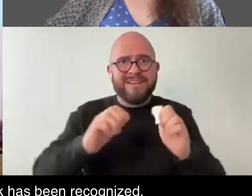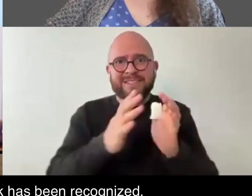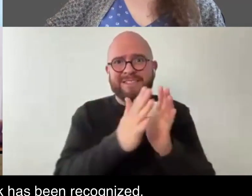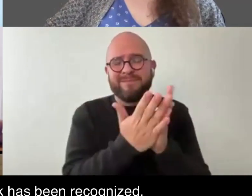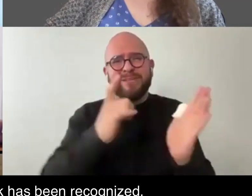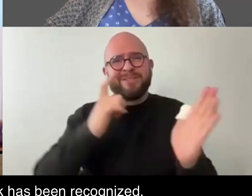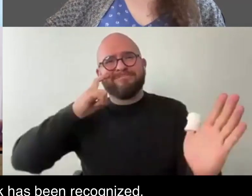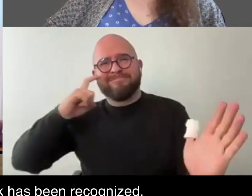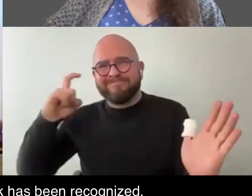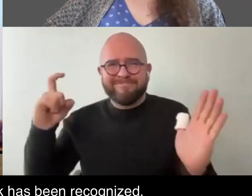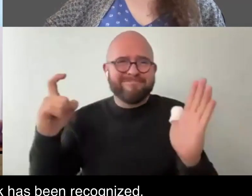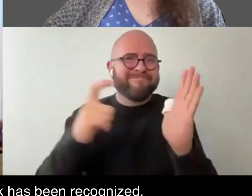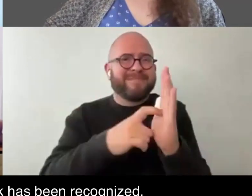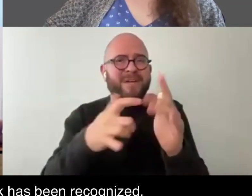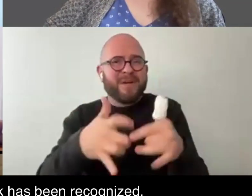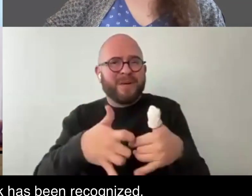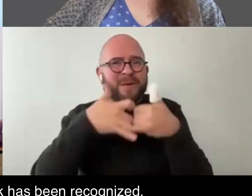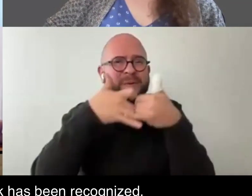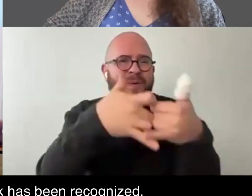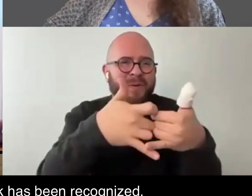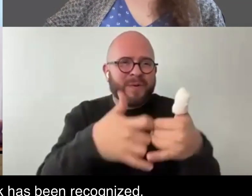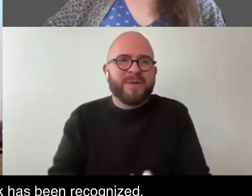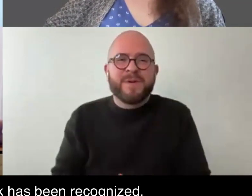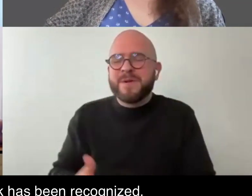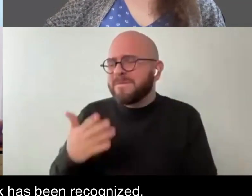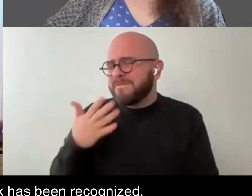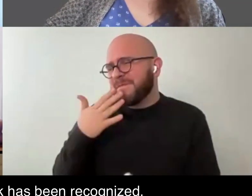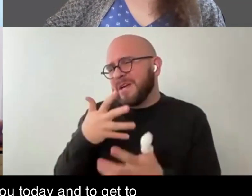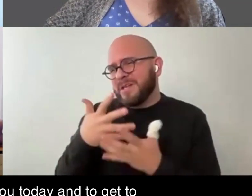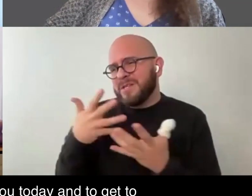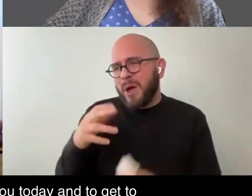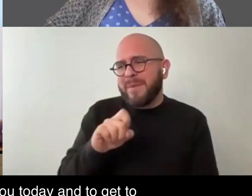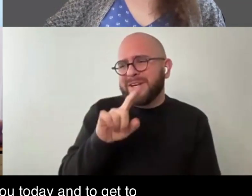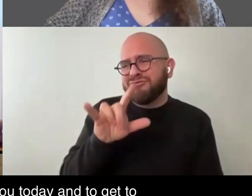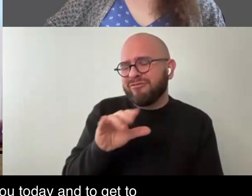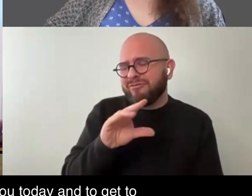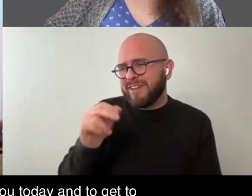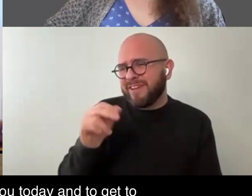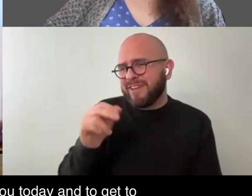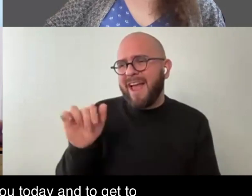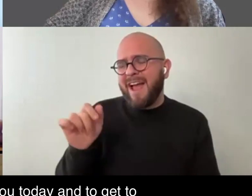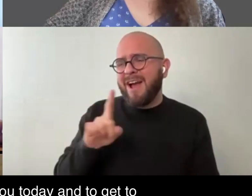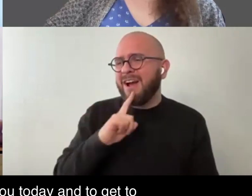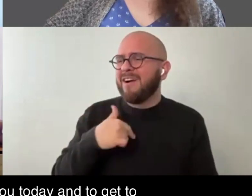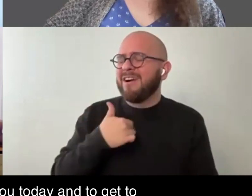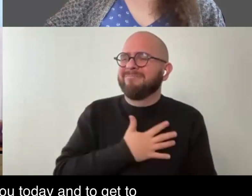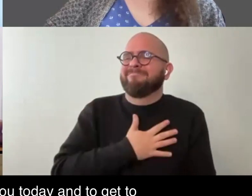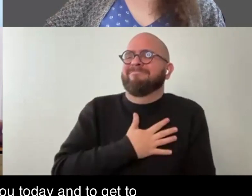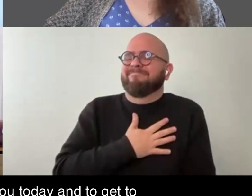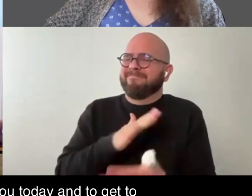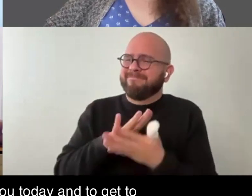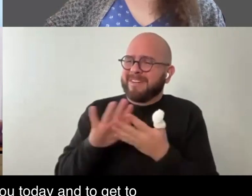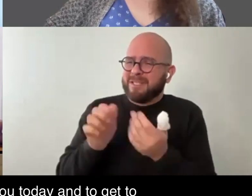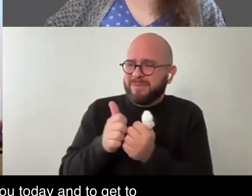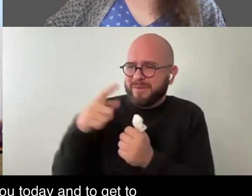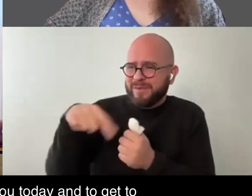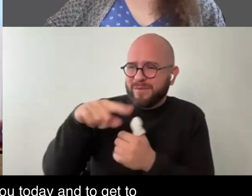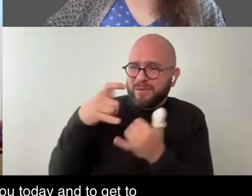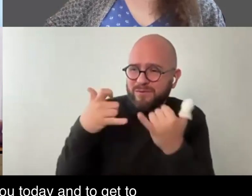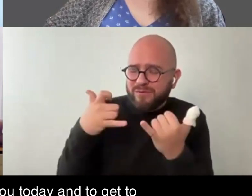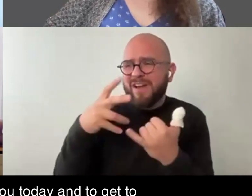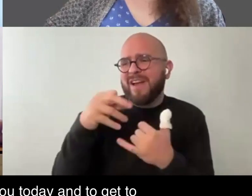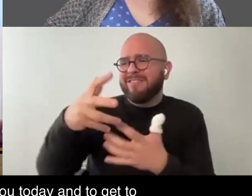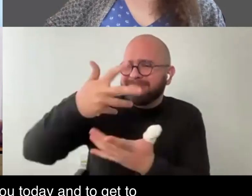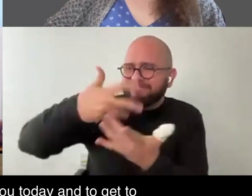recognized. Thank you so much, Shelley and Hannah. It's really a pleasure to be with you today and to get to have this conversation